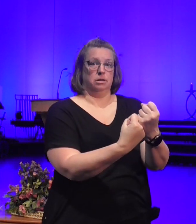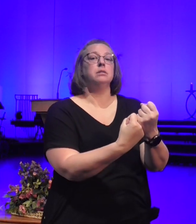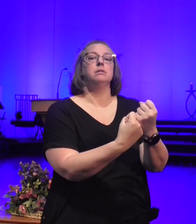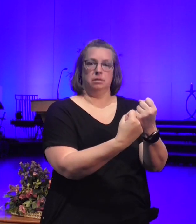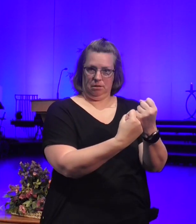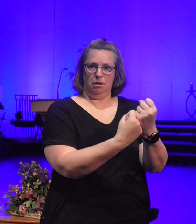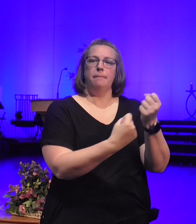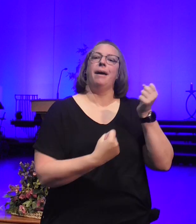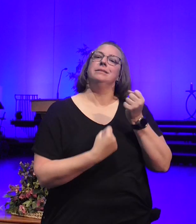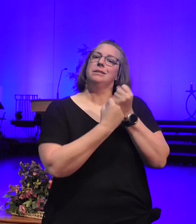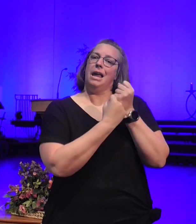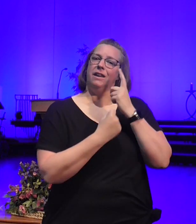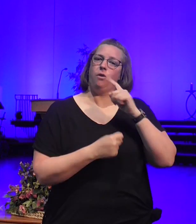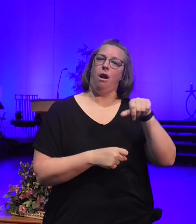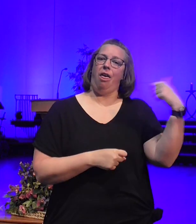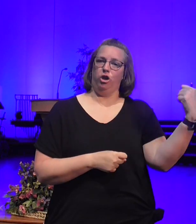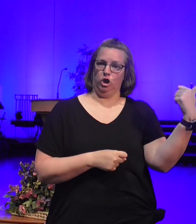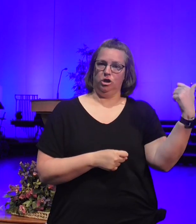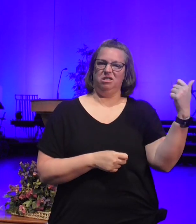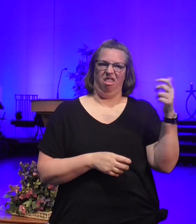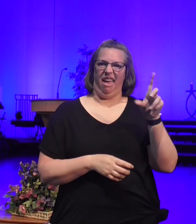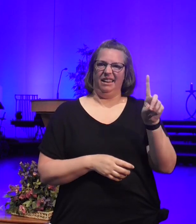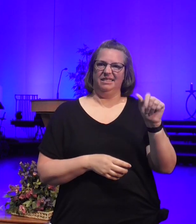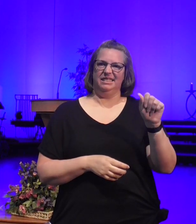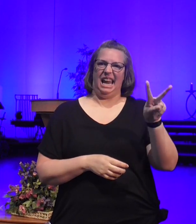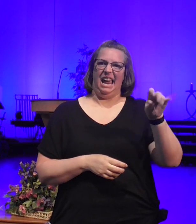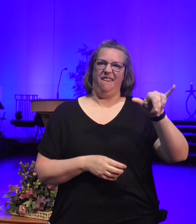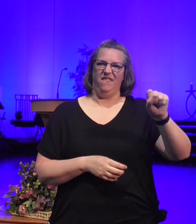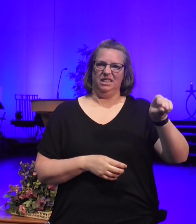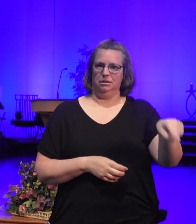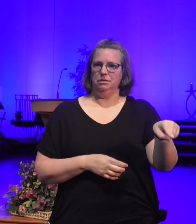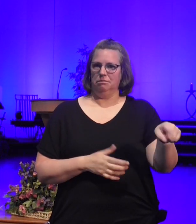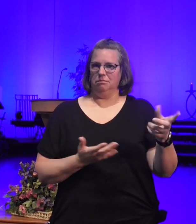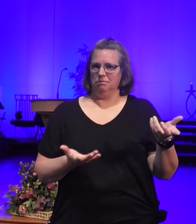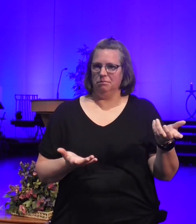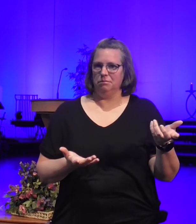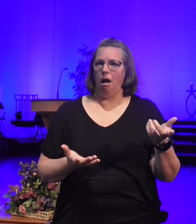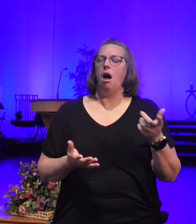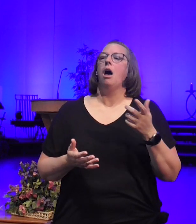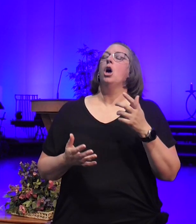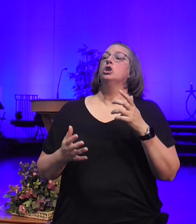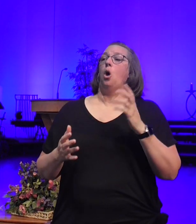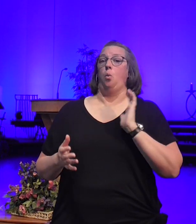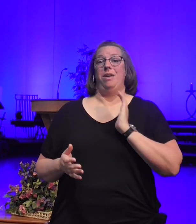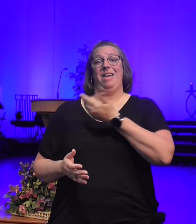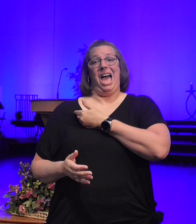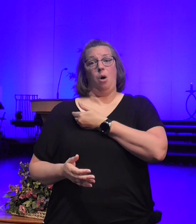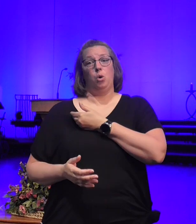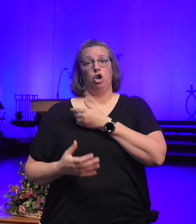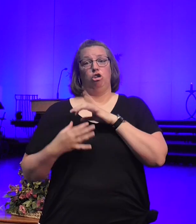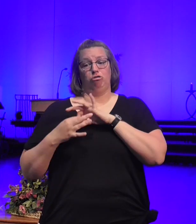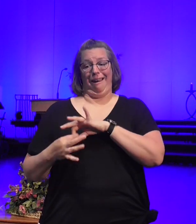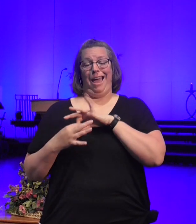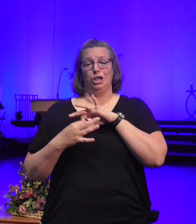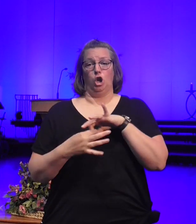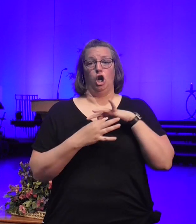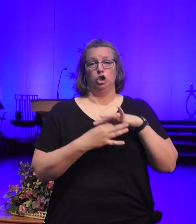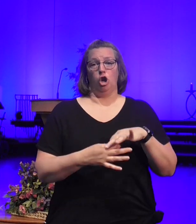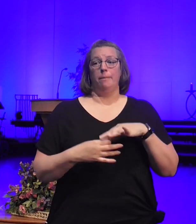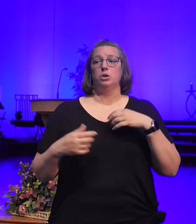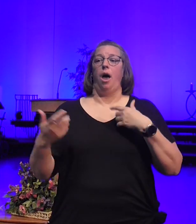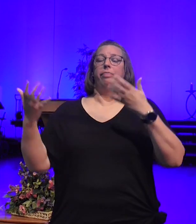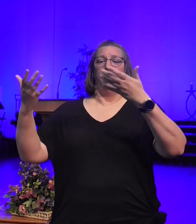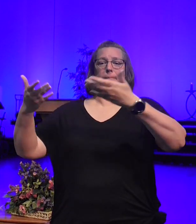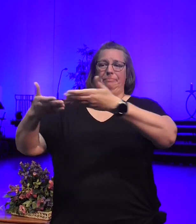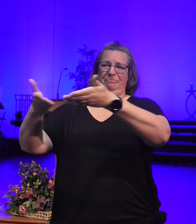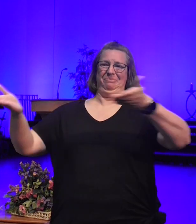like Mr. Daryl Davis did. We become willing in our personal relationships and with the broad groups of people who we are tempted